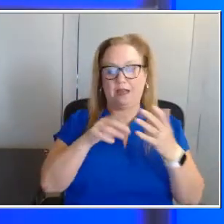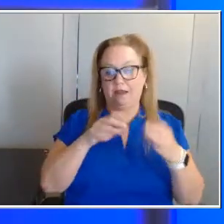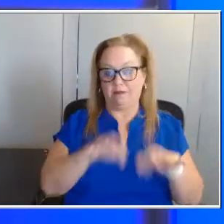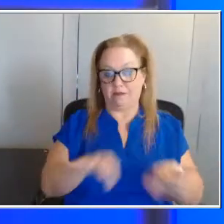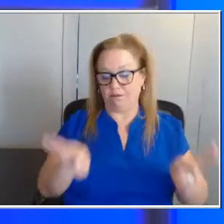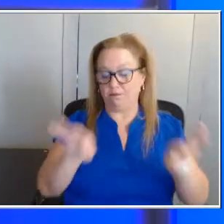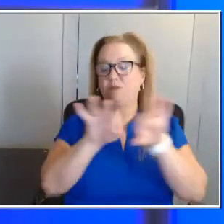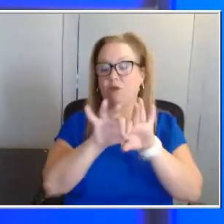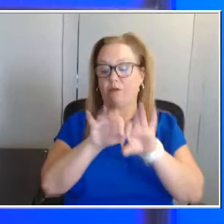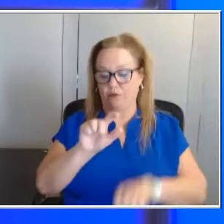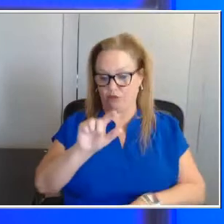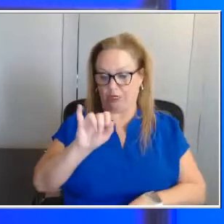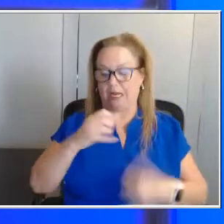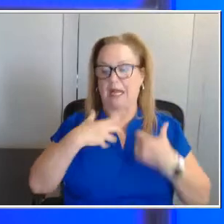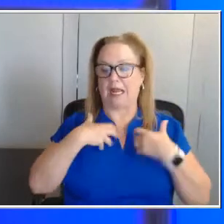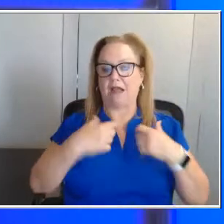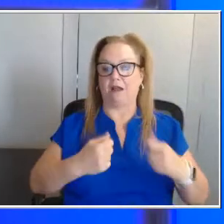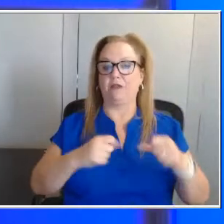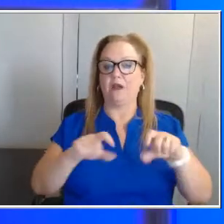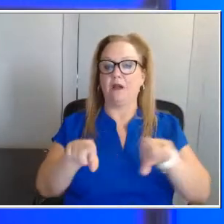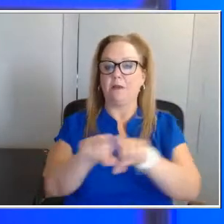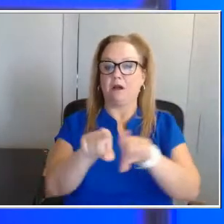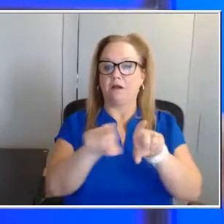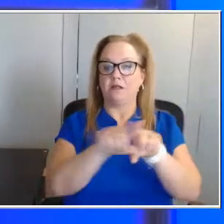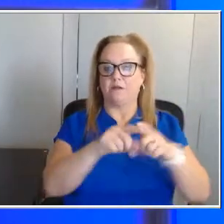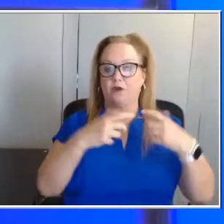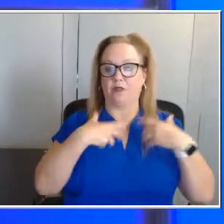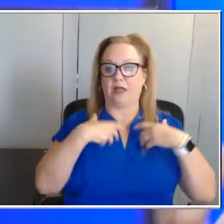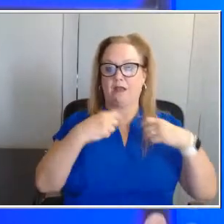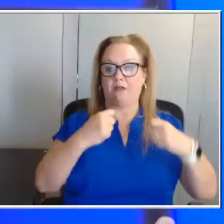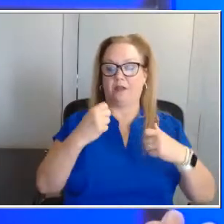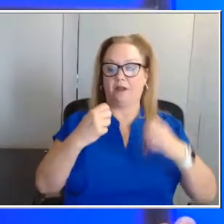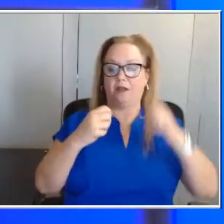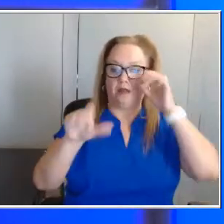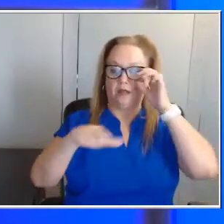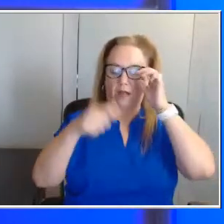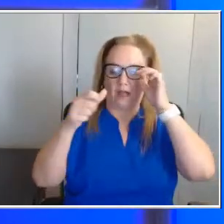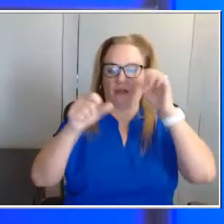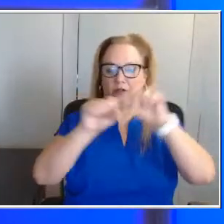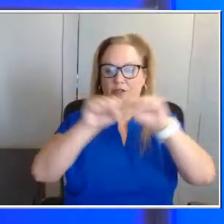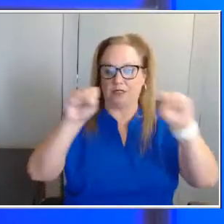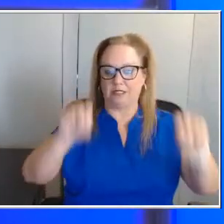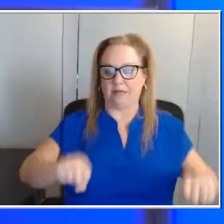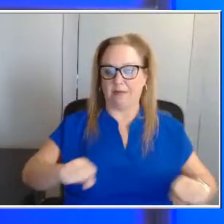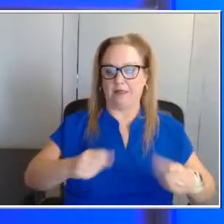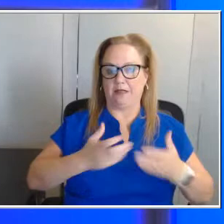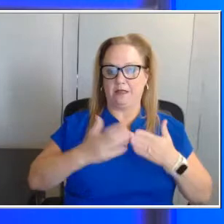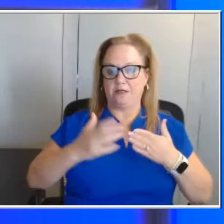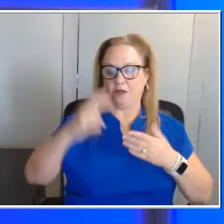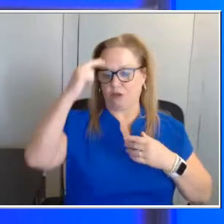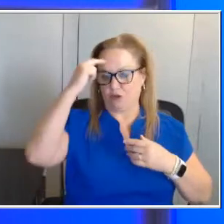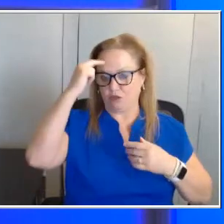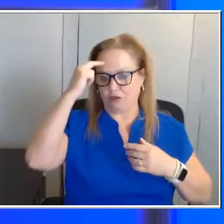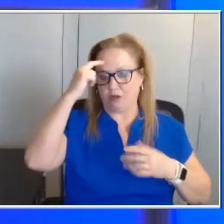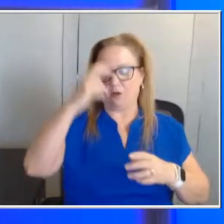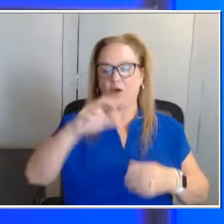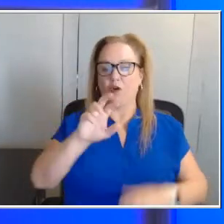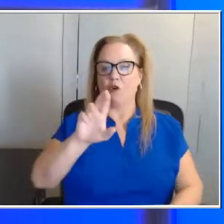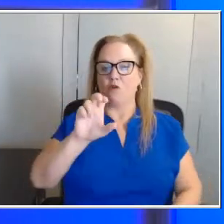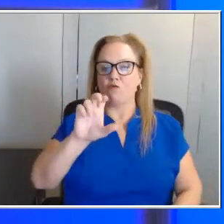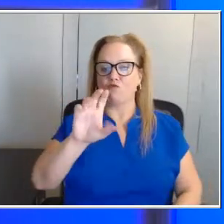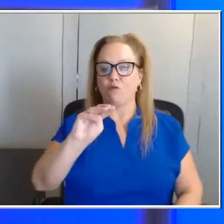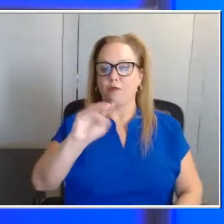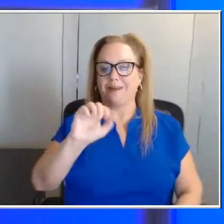for GI health, but also for the health outside, other systemic diseases, neurologic, rheumatologic. We've also learned